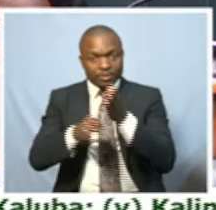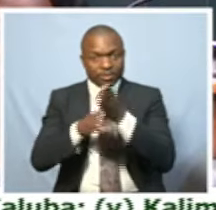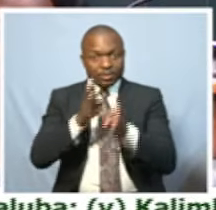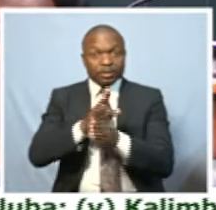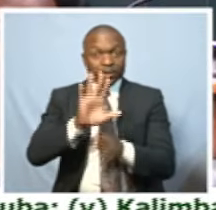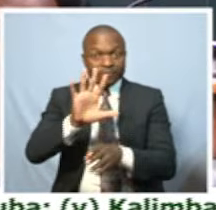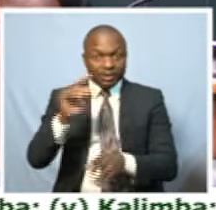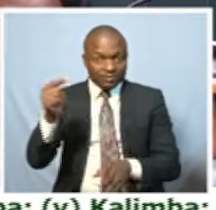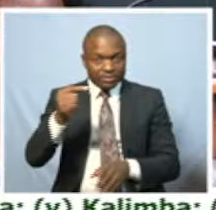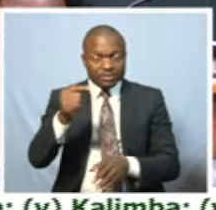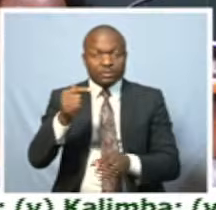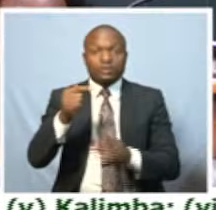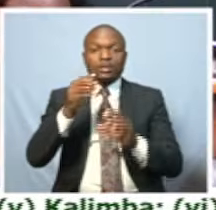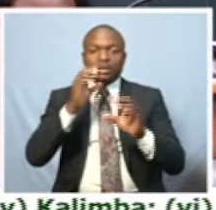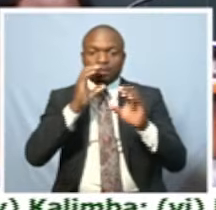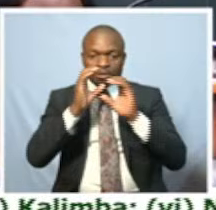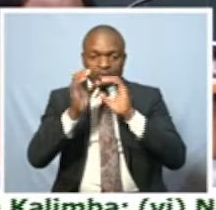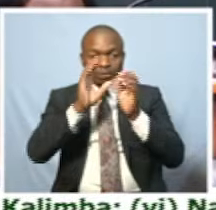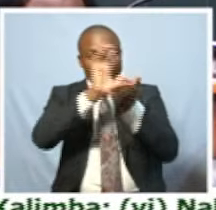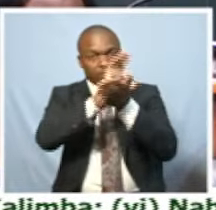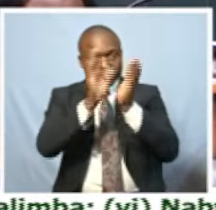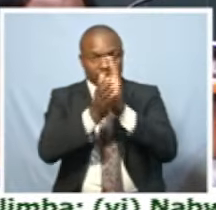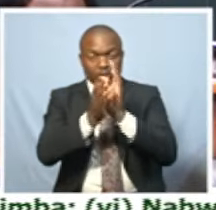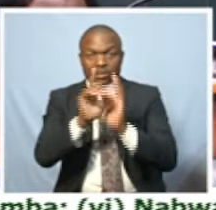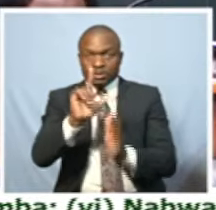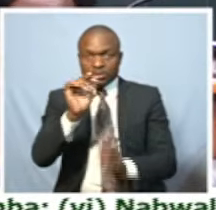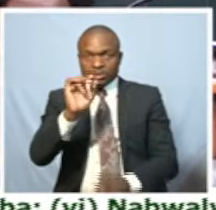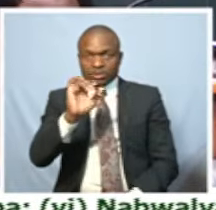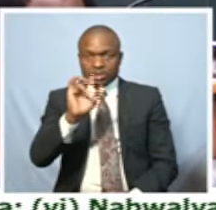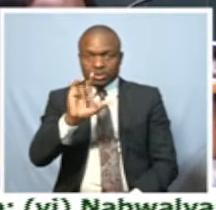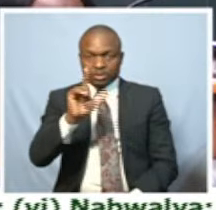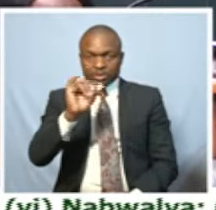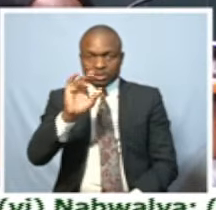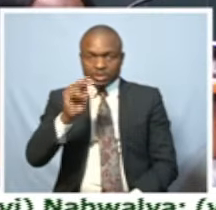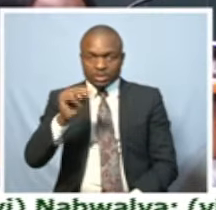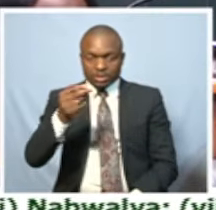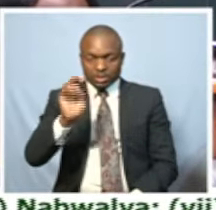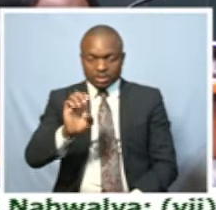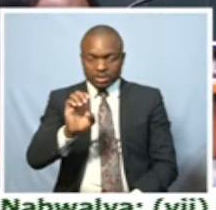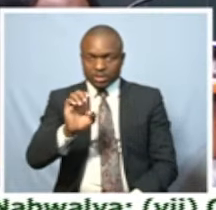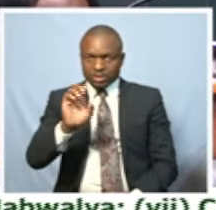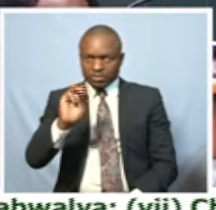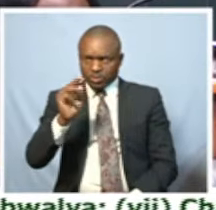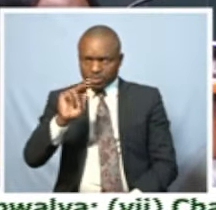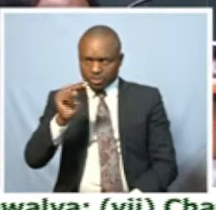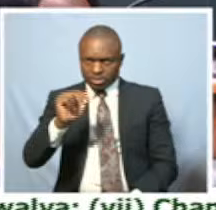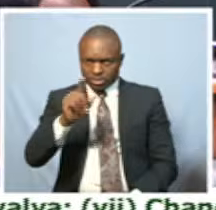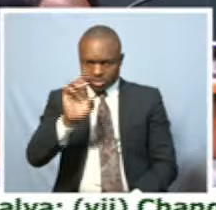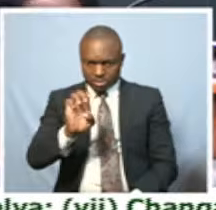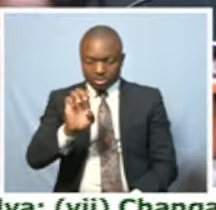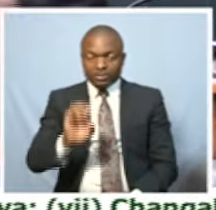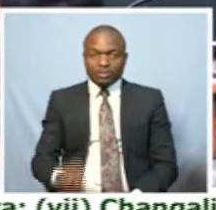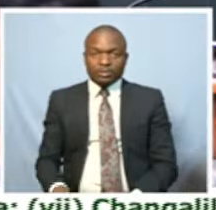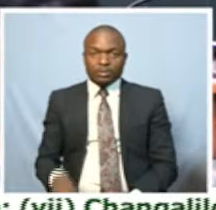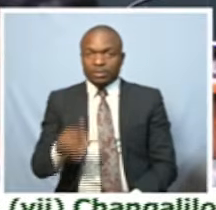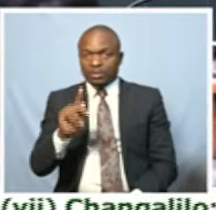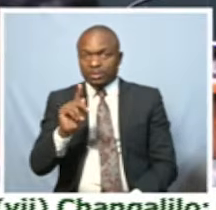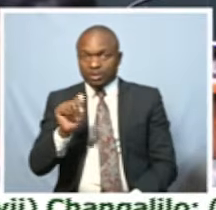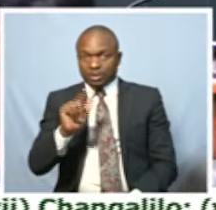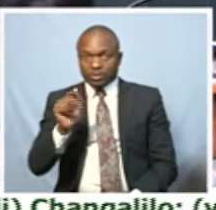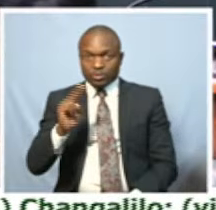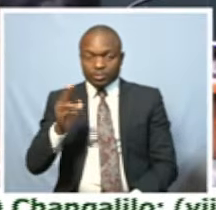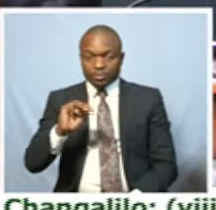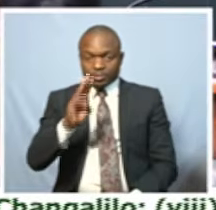5G communication towers in Luchenene, Katibunga, Mukungule,